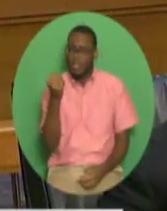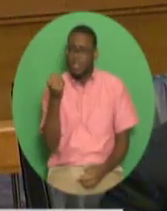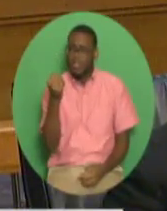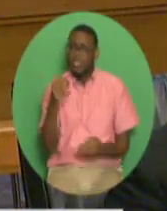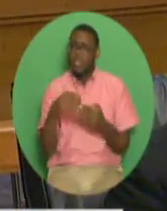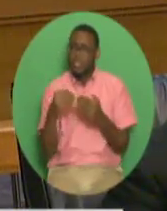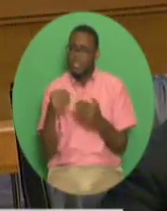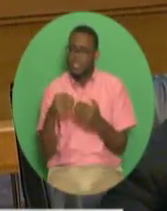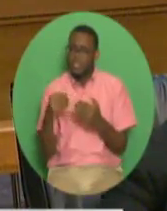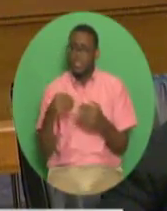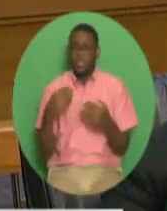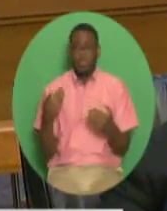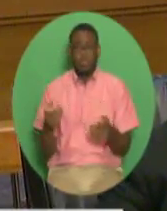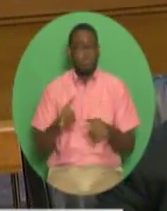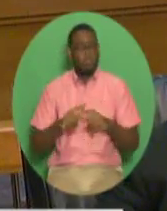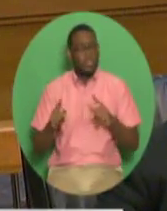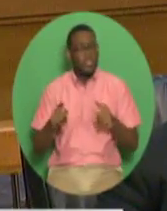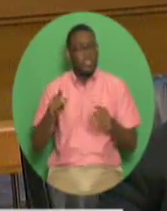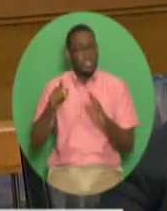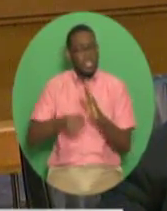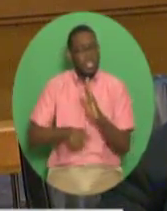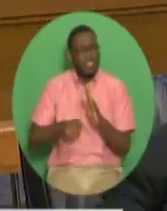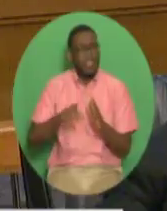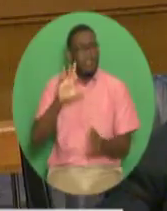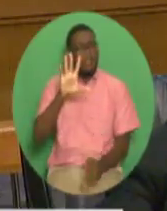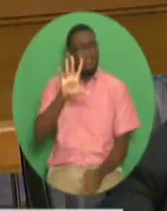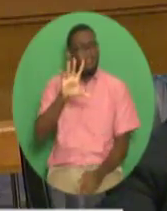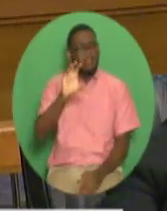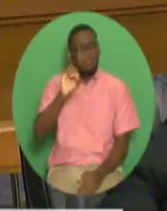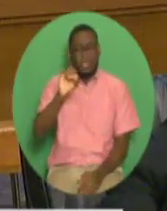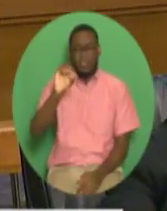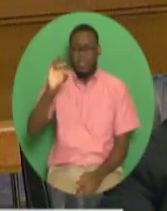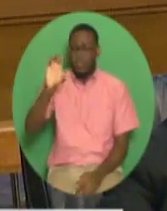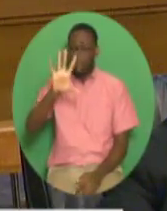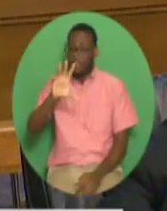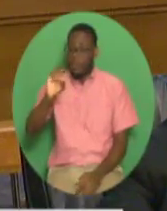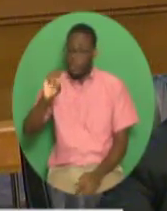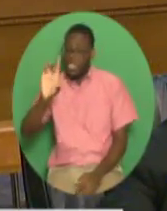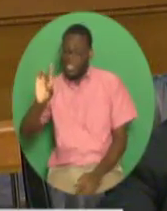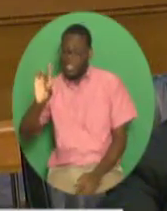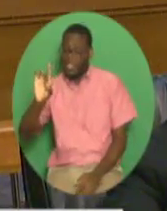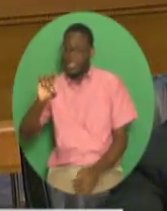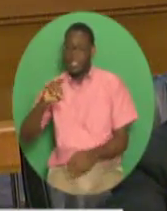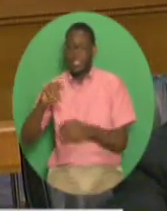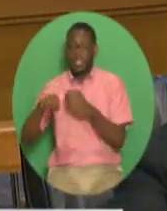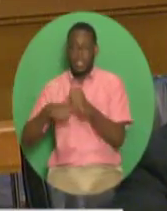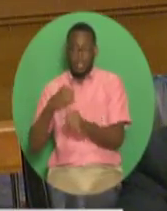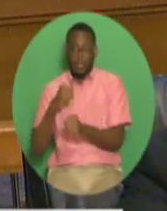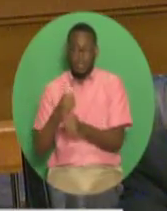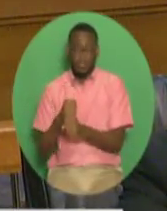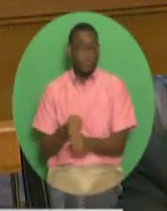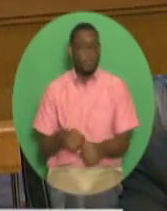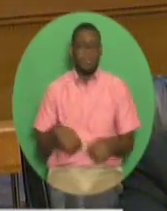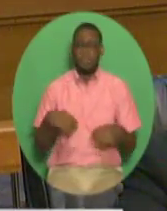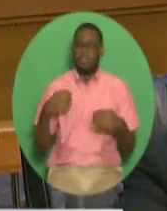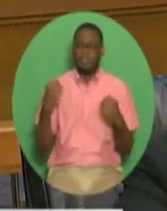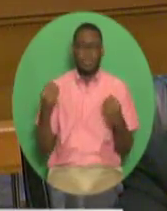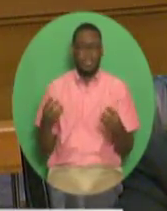$508 million, and 2017, these are the expenditure, would have been